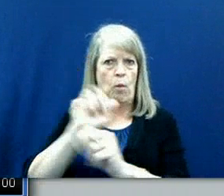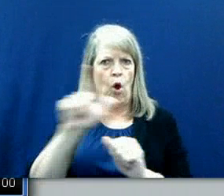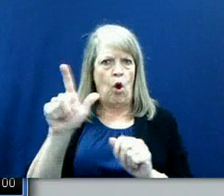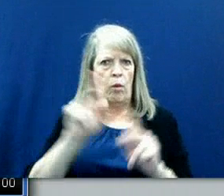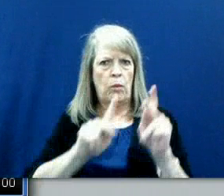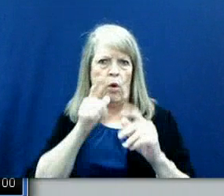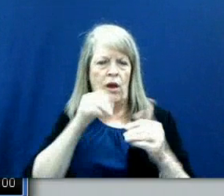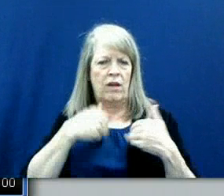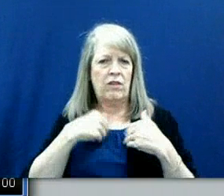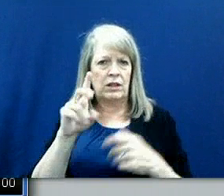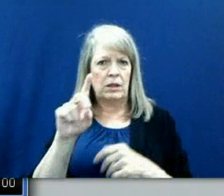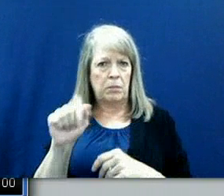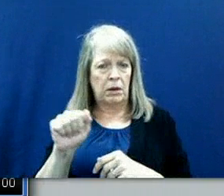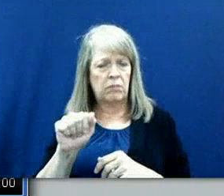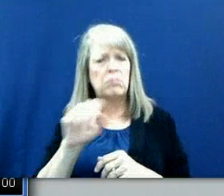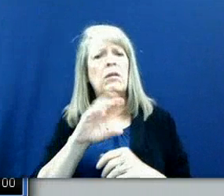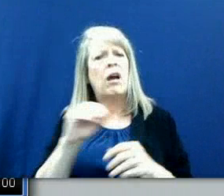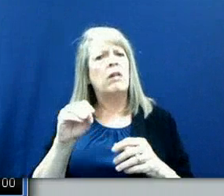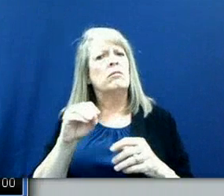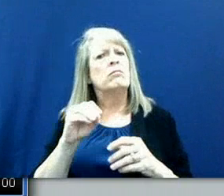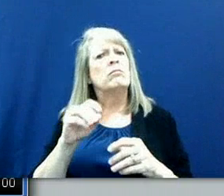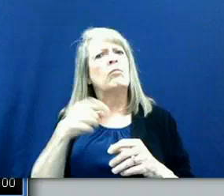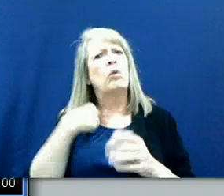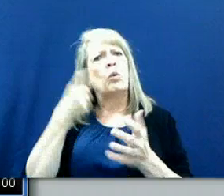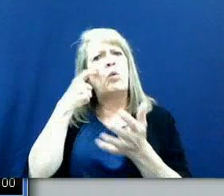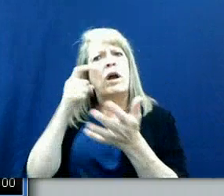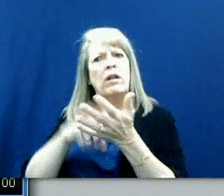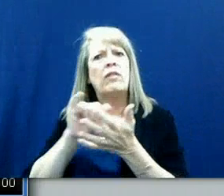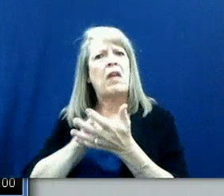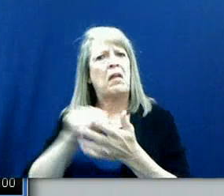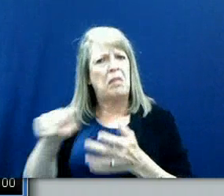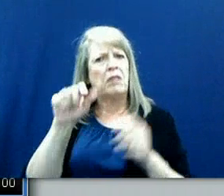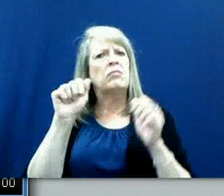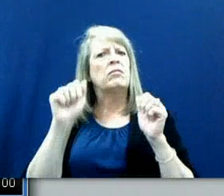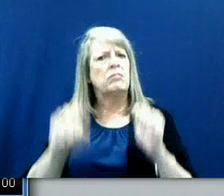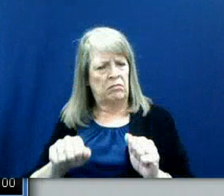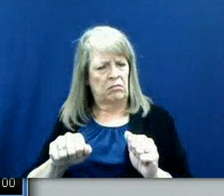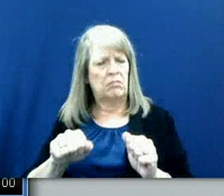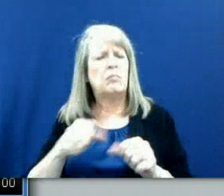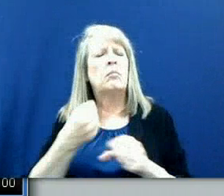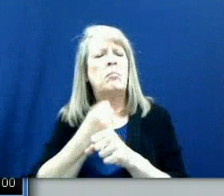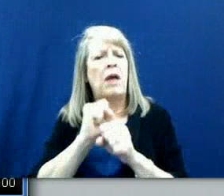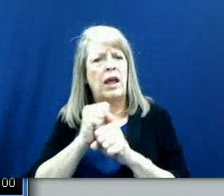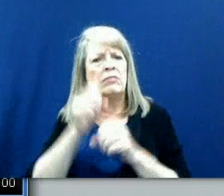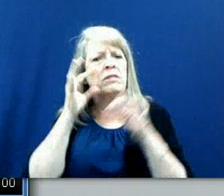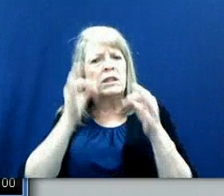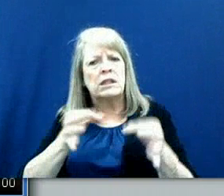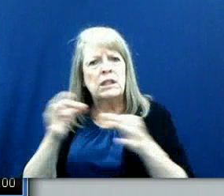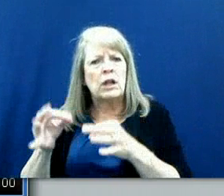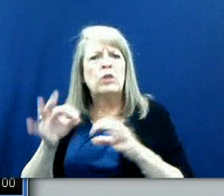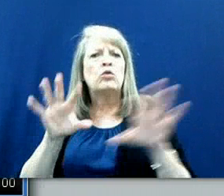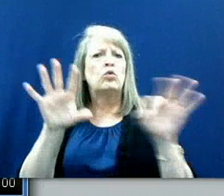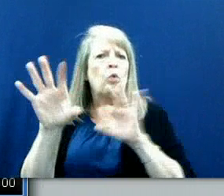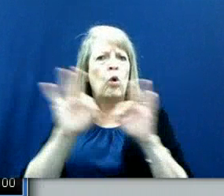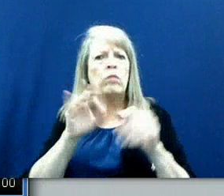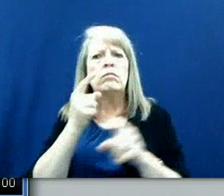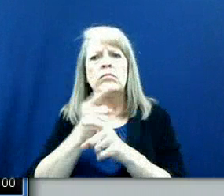and recognition of their right to make appropriate choices regarding their own lives.